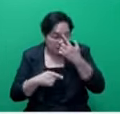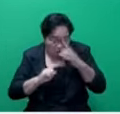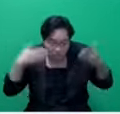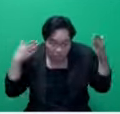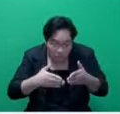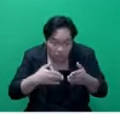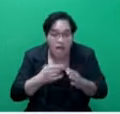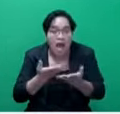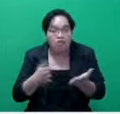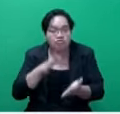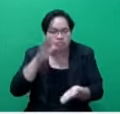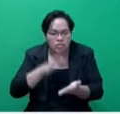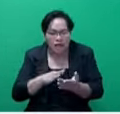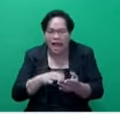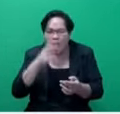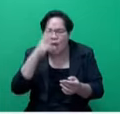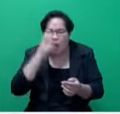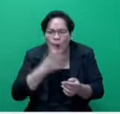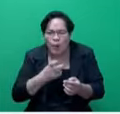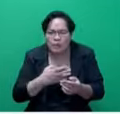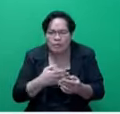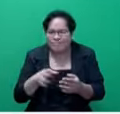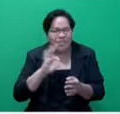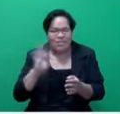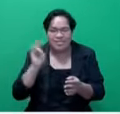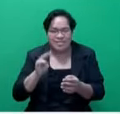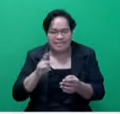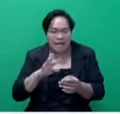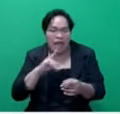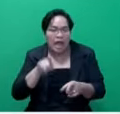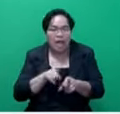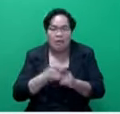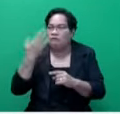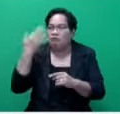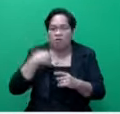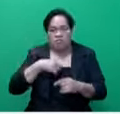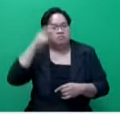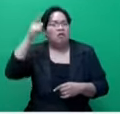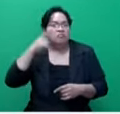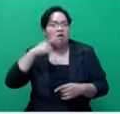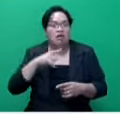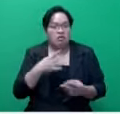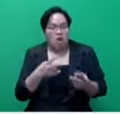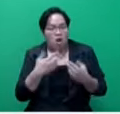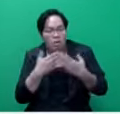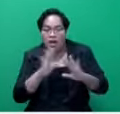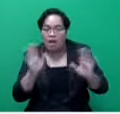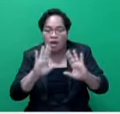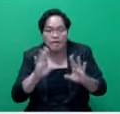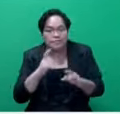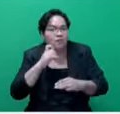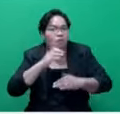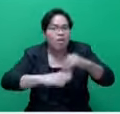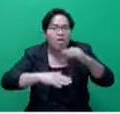reducing outdated, unnecessary bureaucracy and lengthy turnaround times for building, zoning,